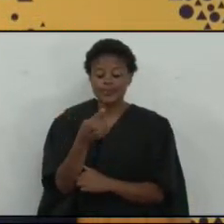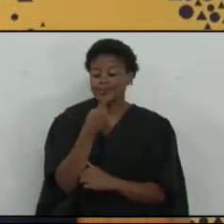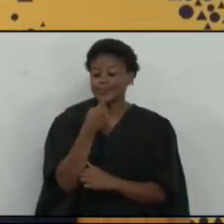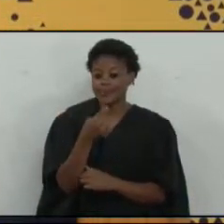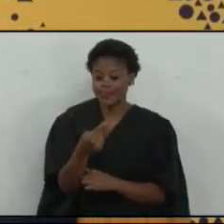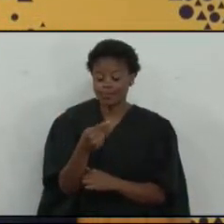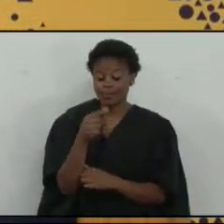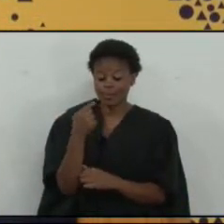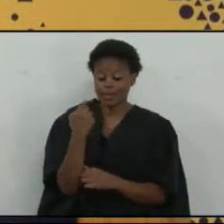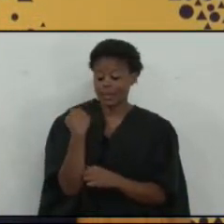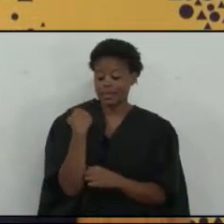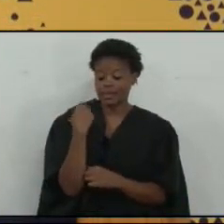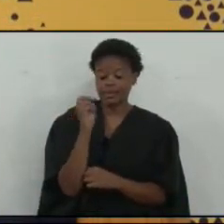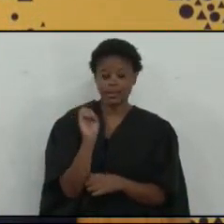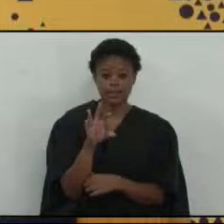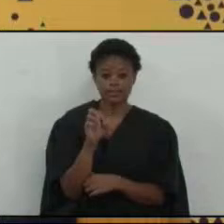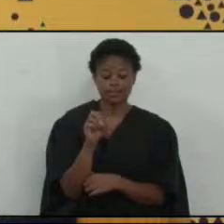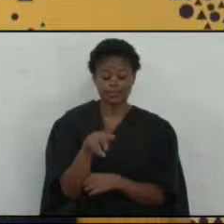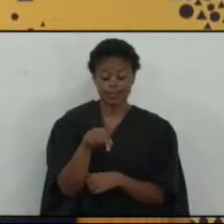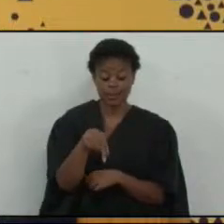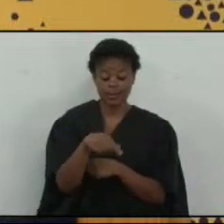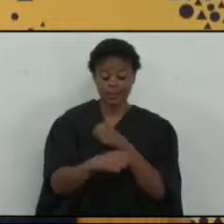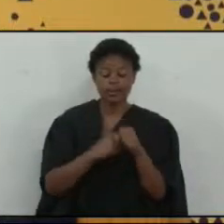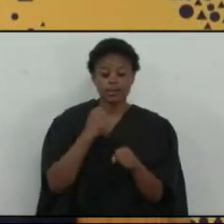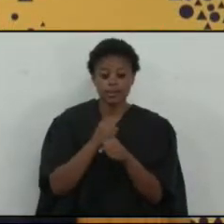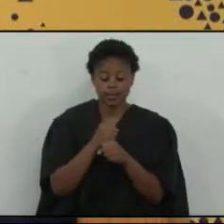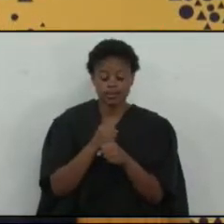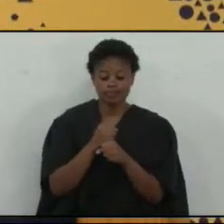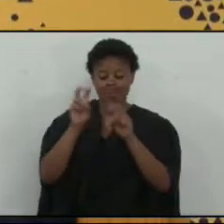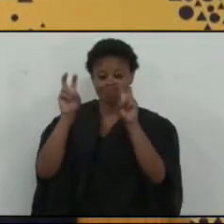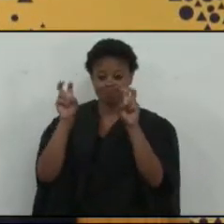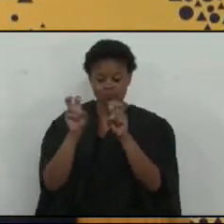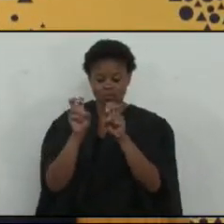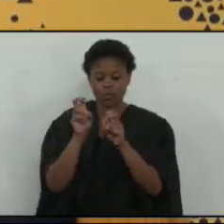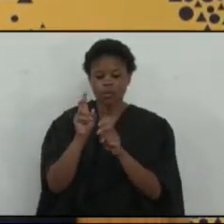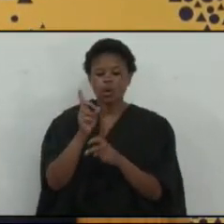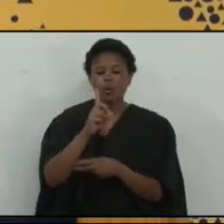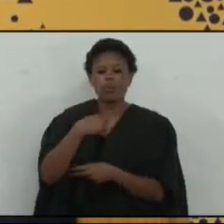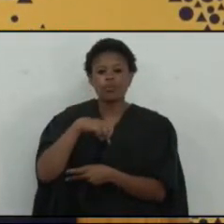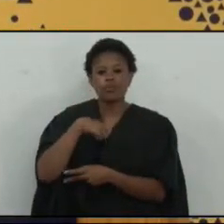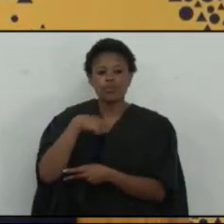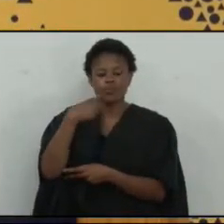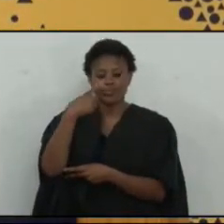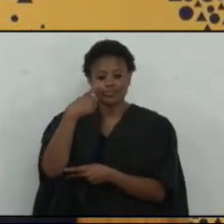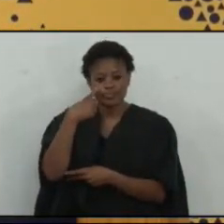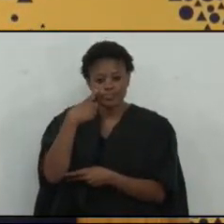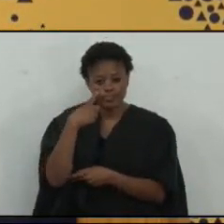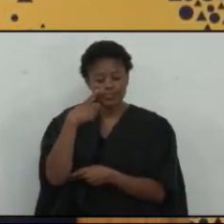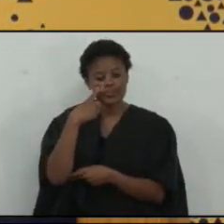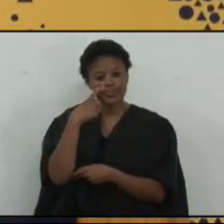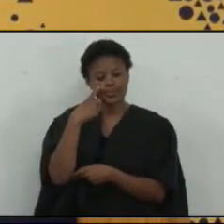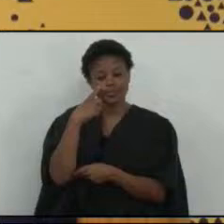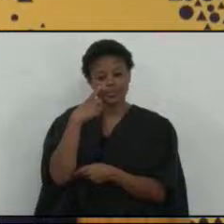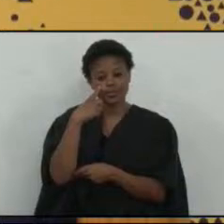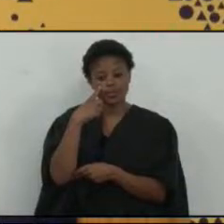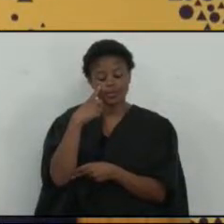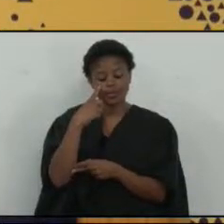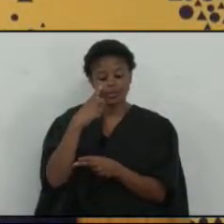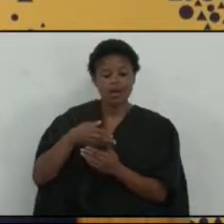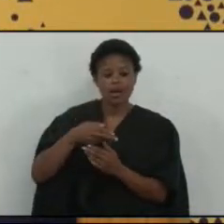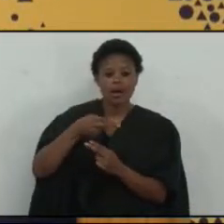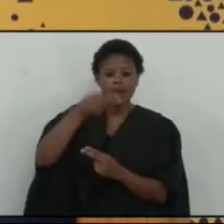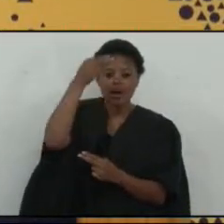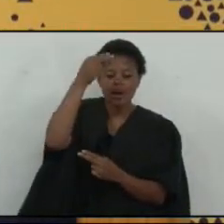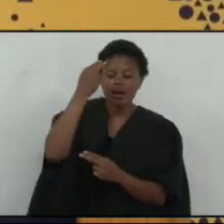said in September this year, and I quote, "What are we witnessing? High